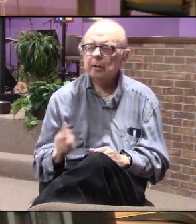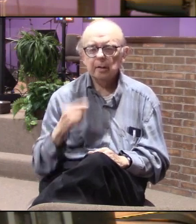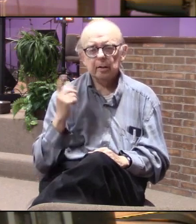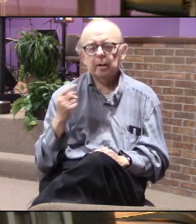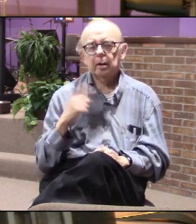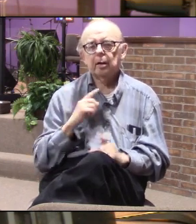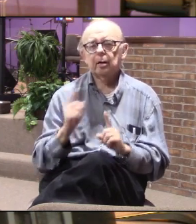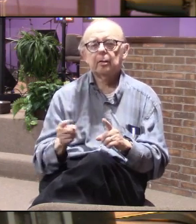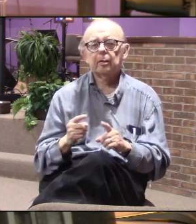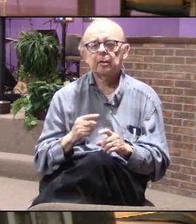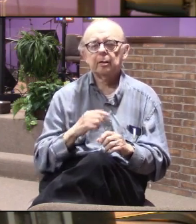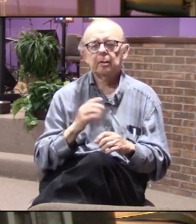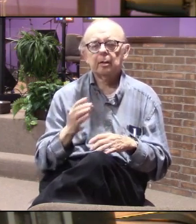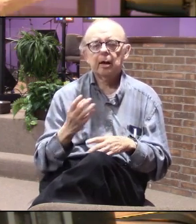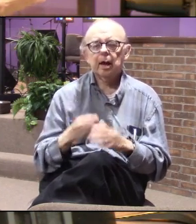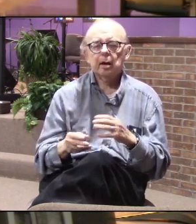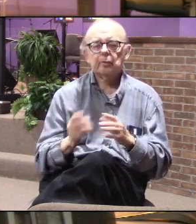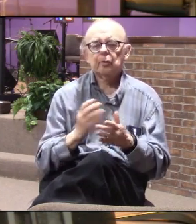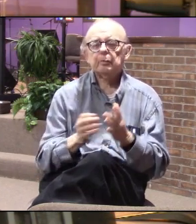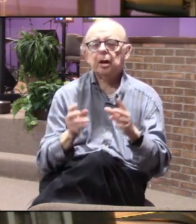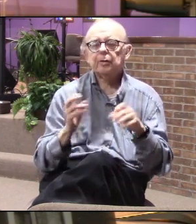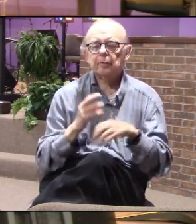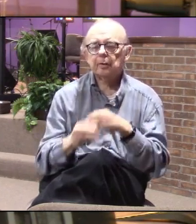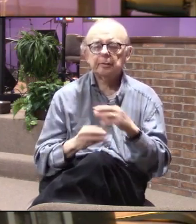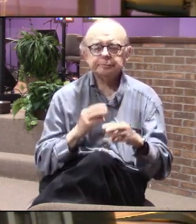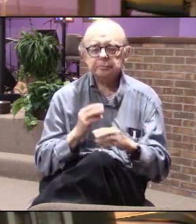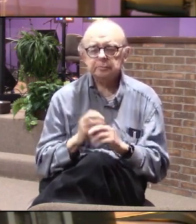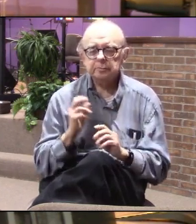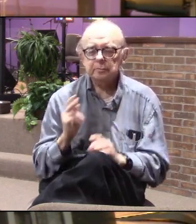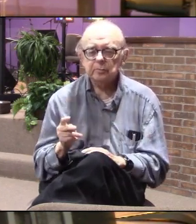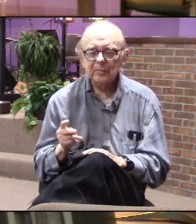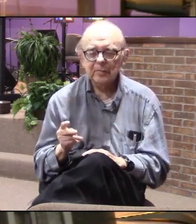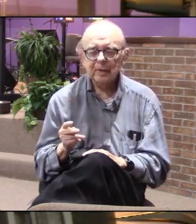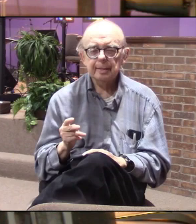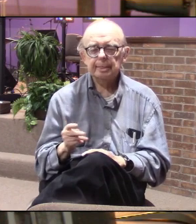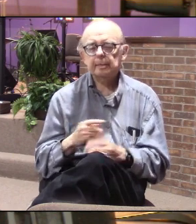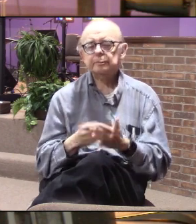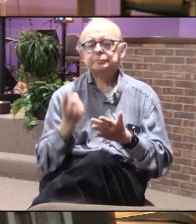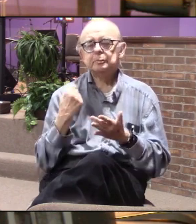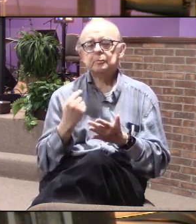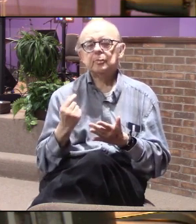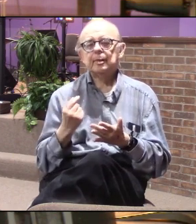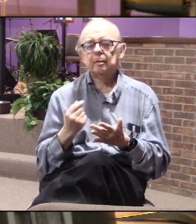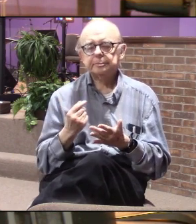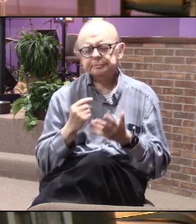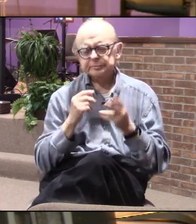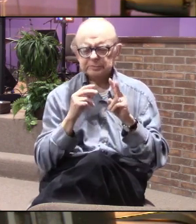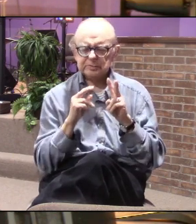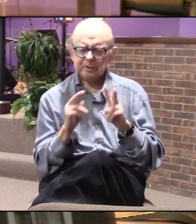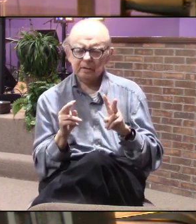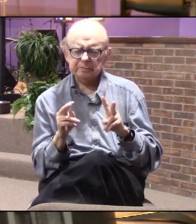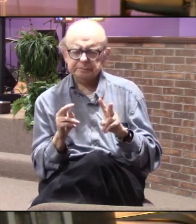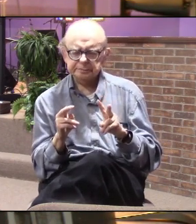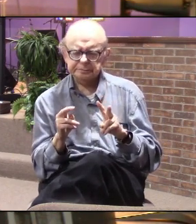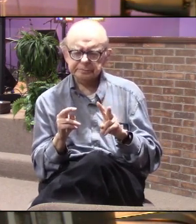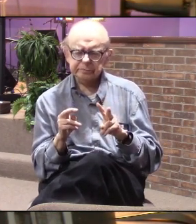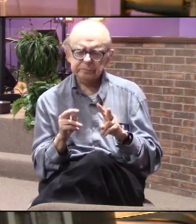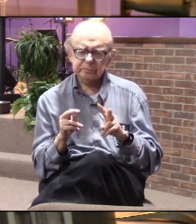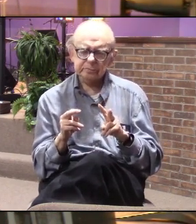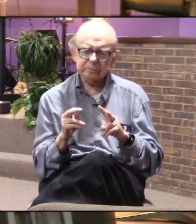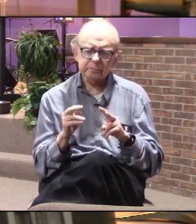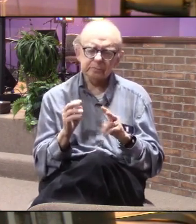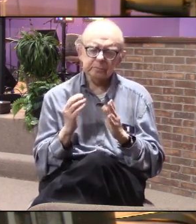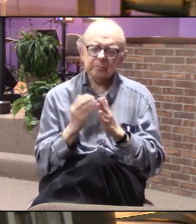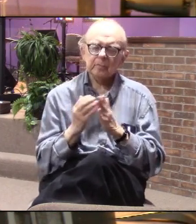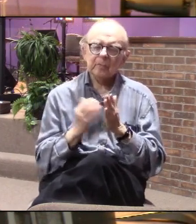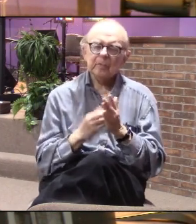thinks he's going to the uttermost parts of the world, okay? So last week, we kind of looked at the